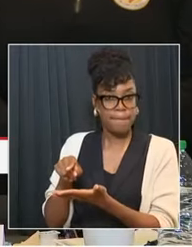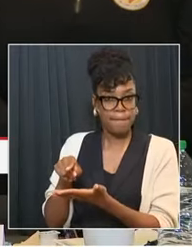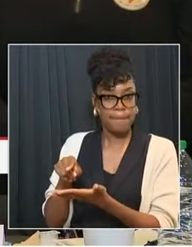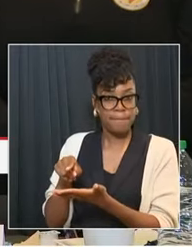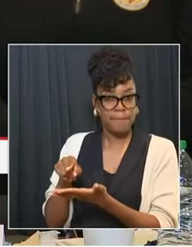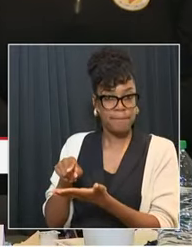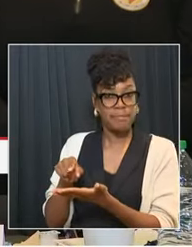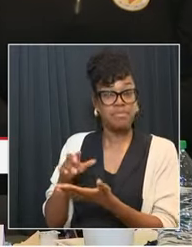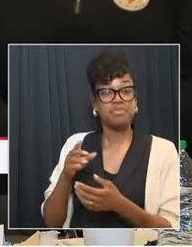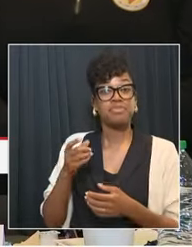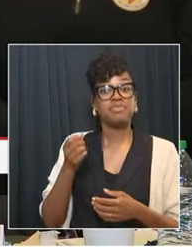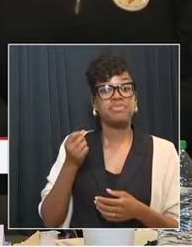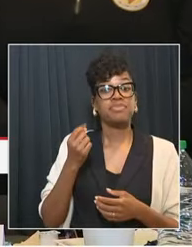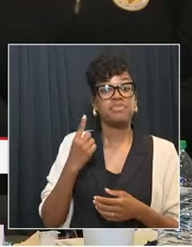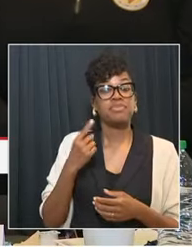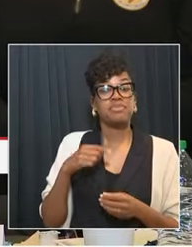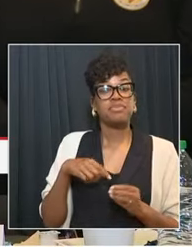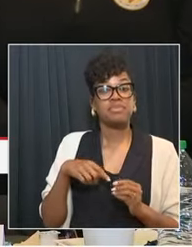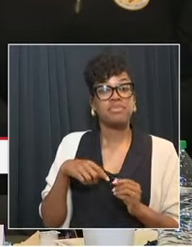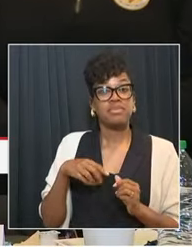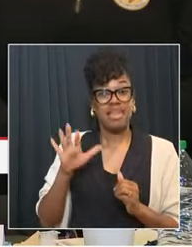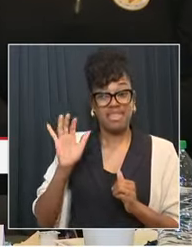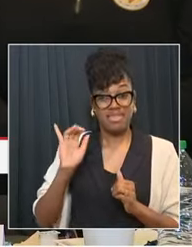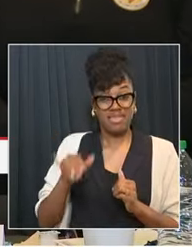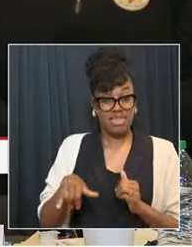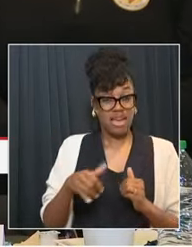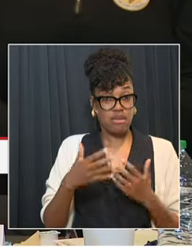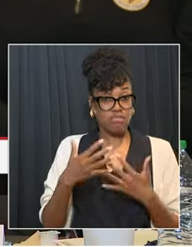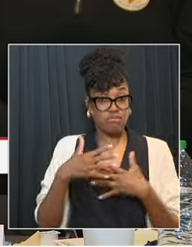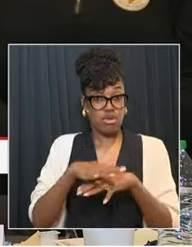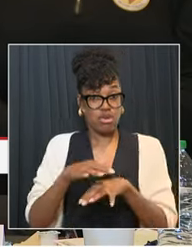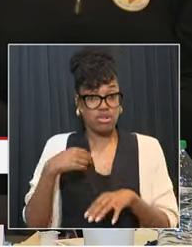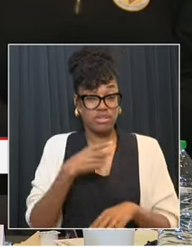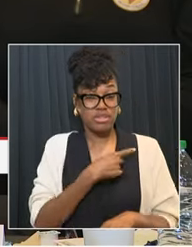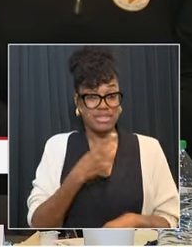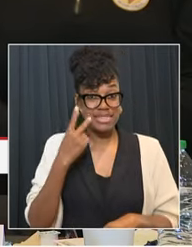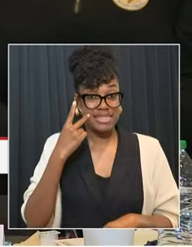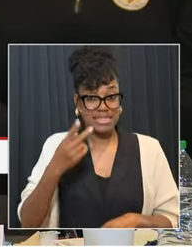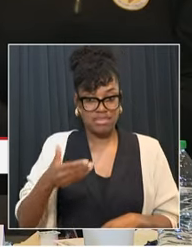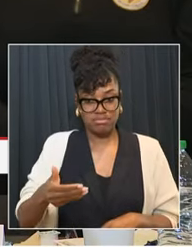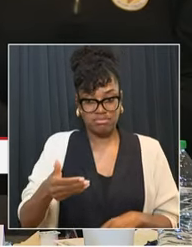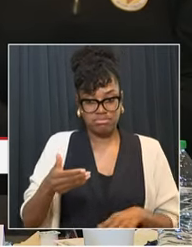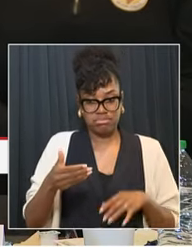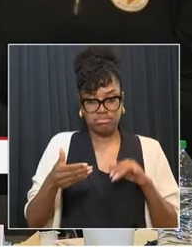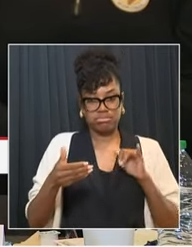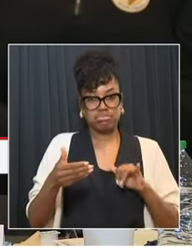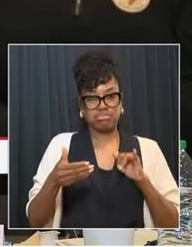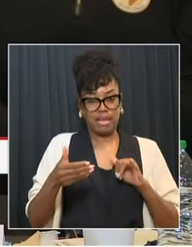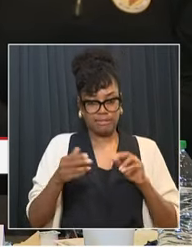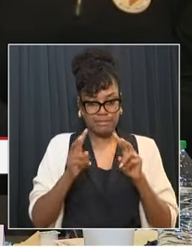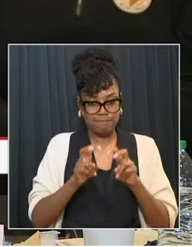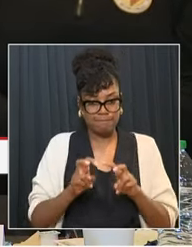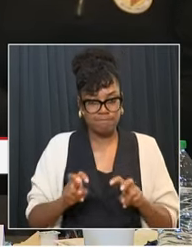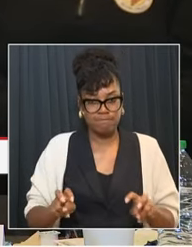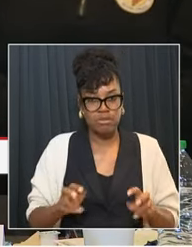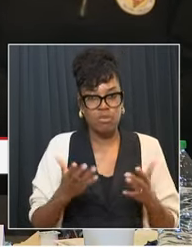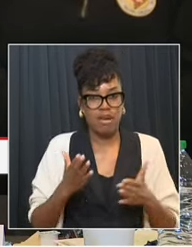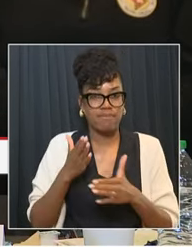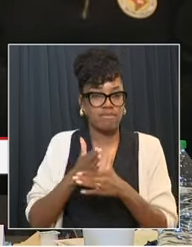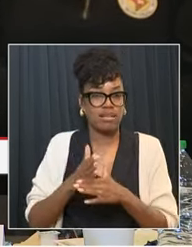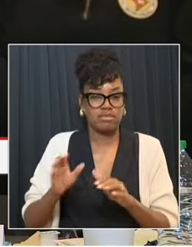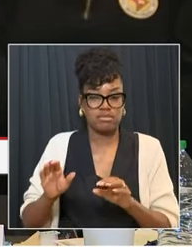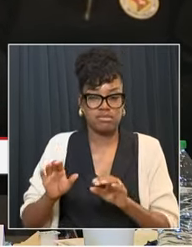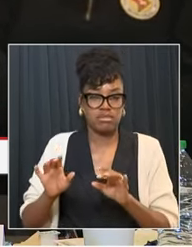that merges functions might help force this conversation about what's the highest best use of money. From